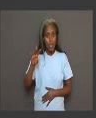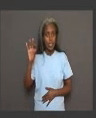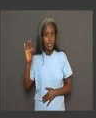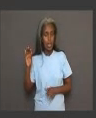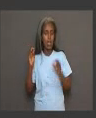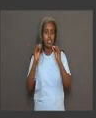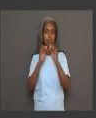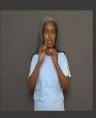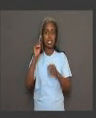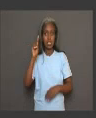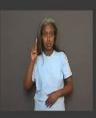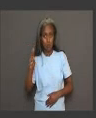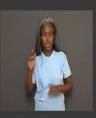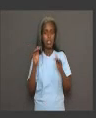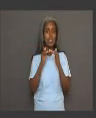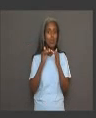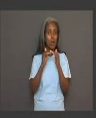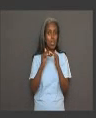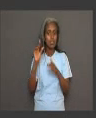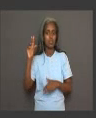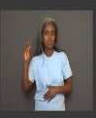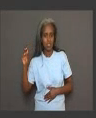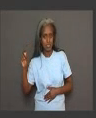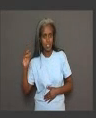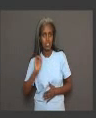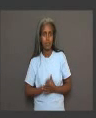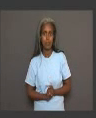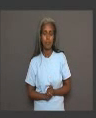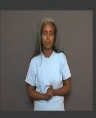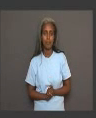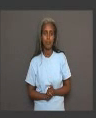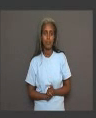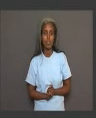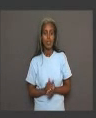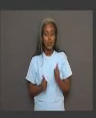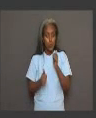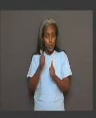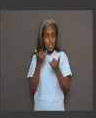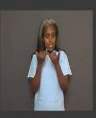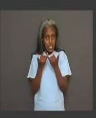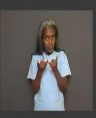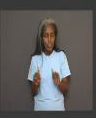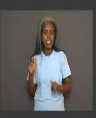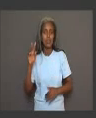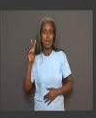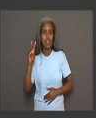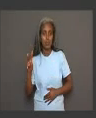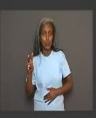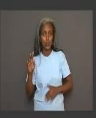29 plus 1 equals 30, which divided by